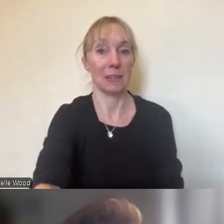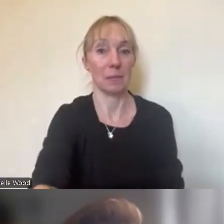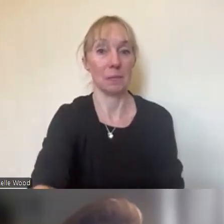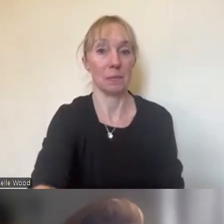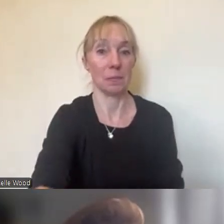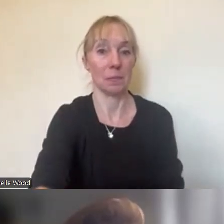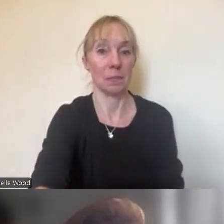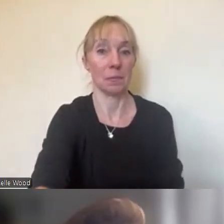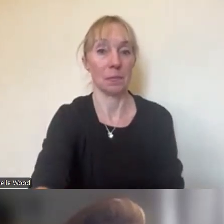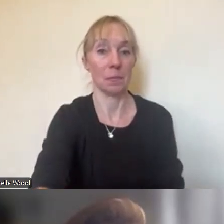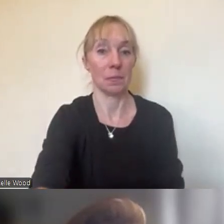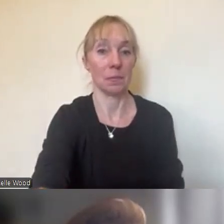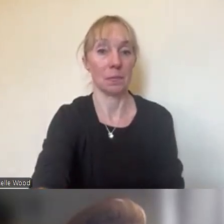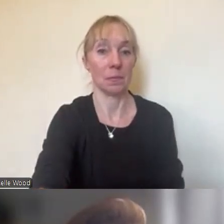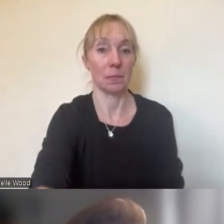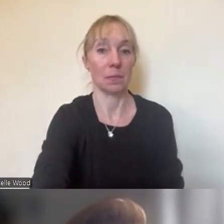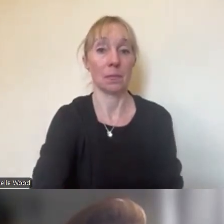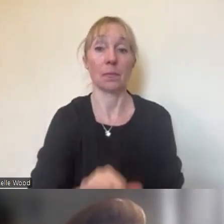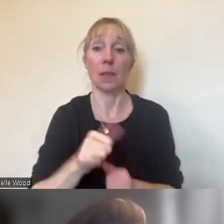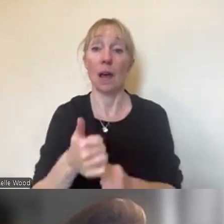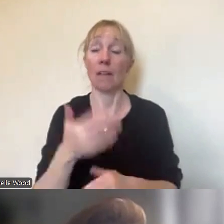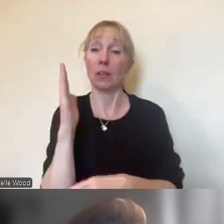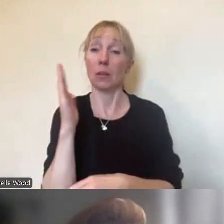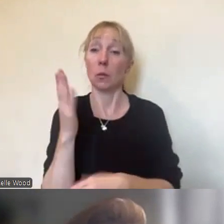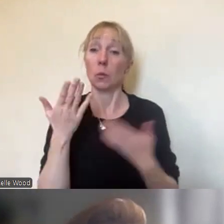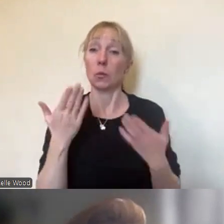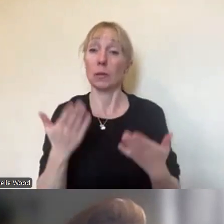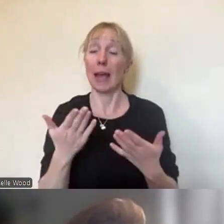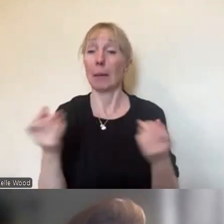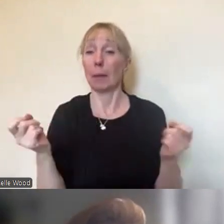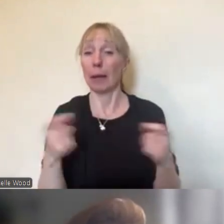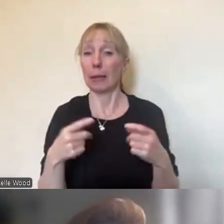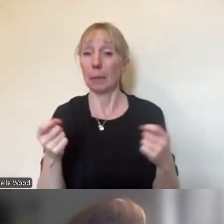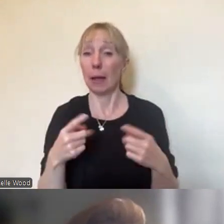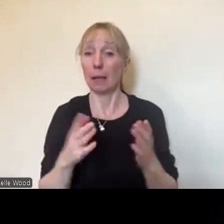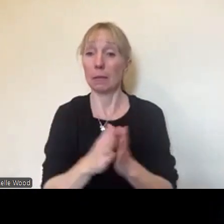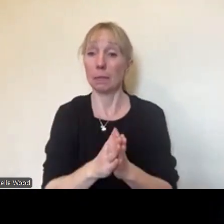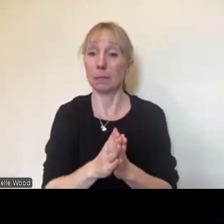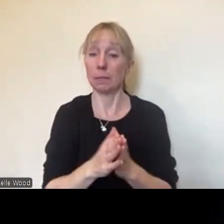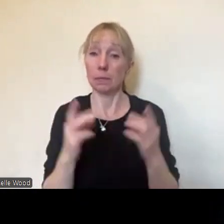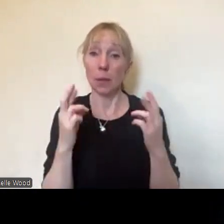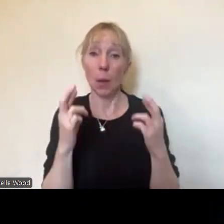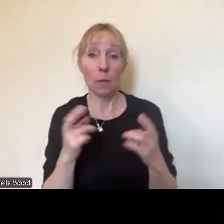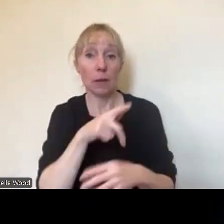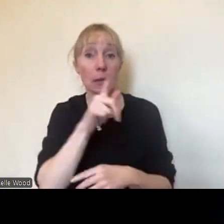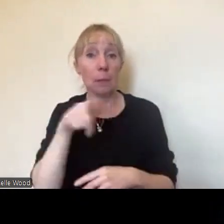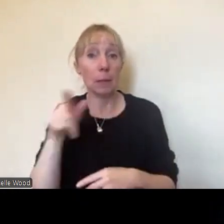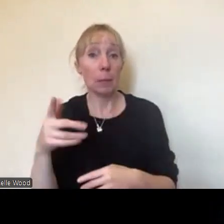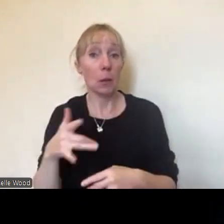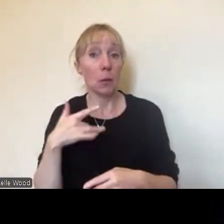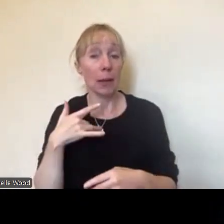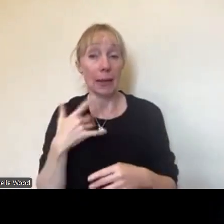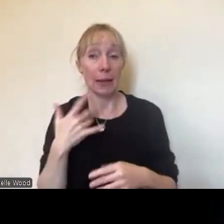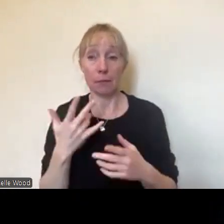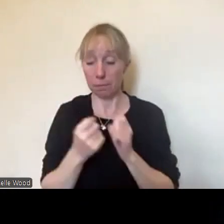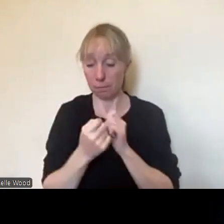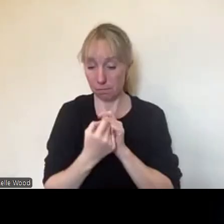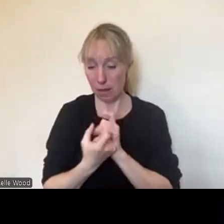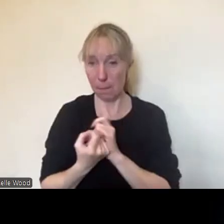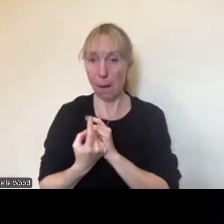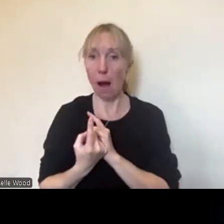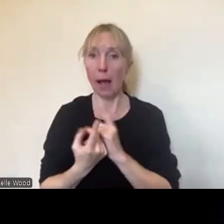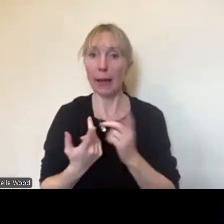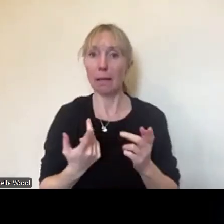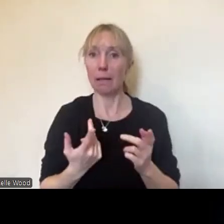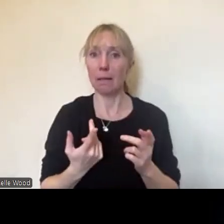talk today by email, and hopefully people who live nearby, I think there are a couple in the room